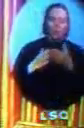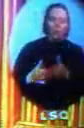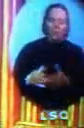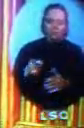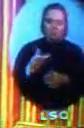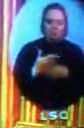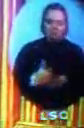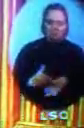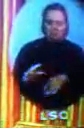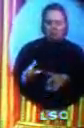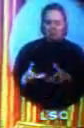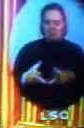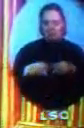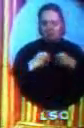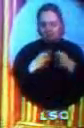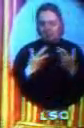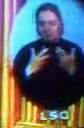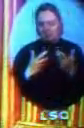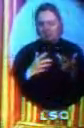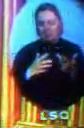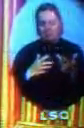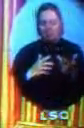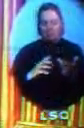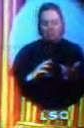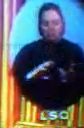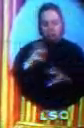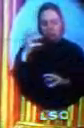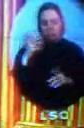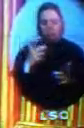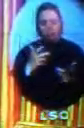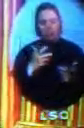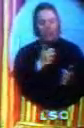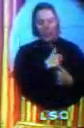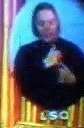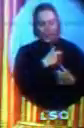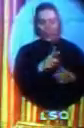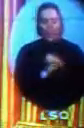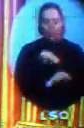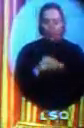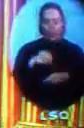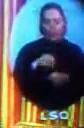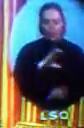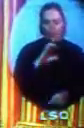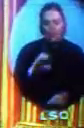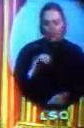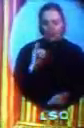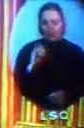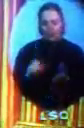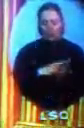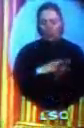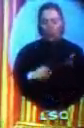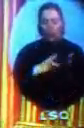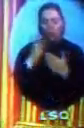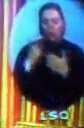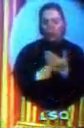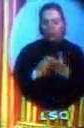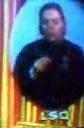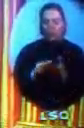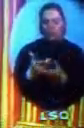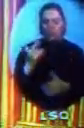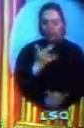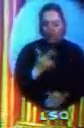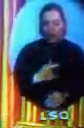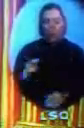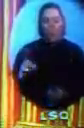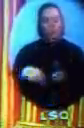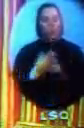willing to put Canadian jobs, aerospace, and our military at risk by supporting cancelling this F-35 purchase. The member for Bonavista, Gander, Grand Falls, Windsor